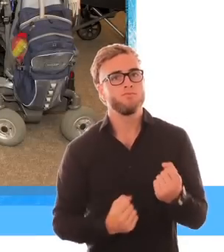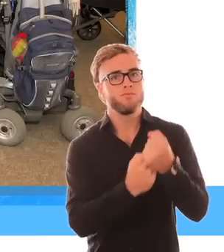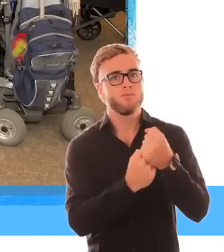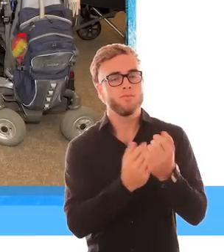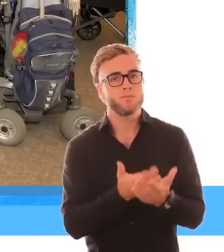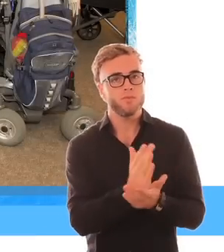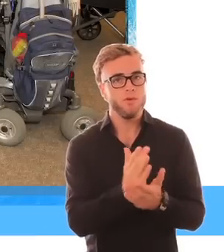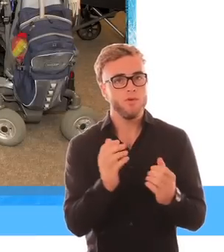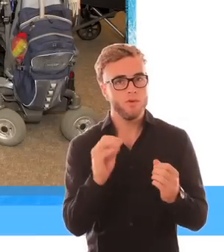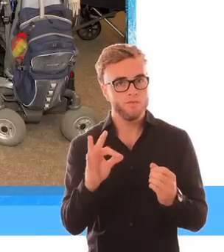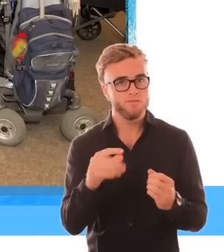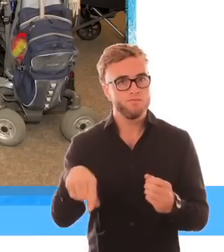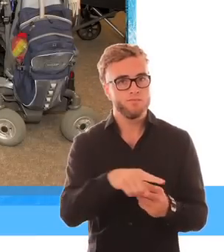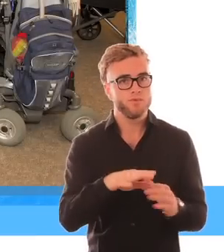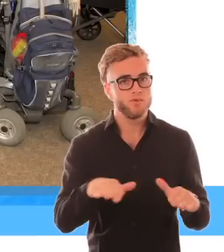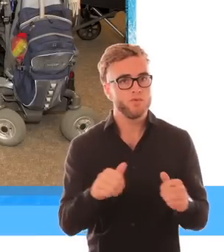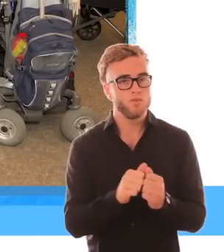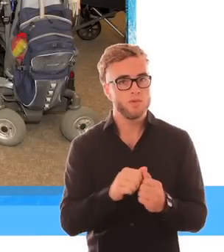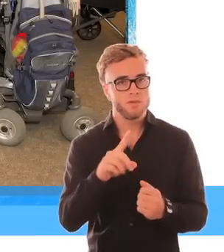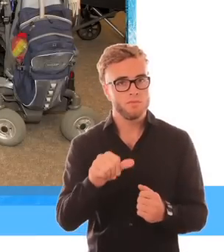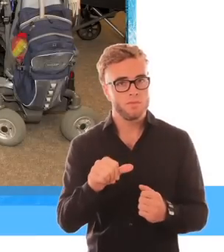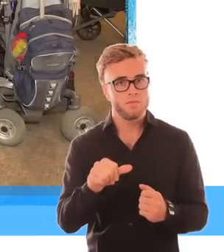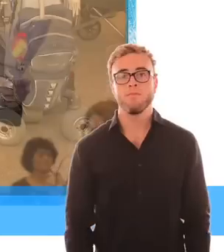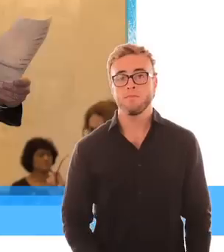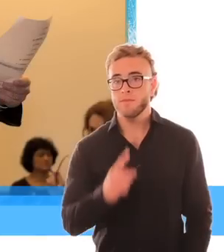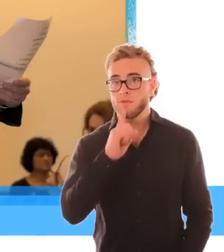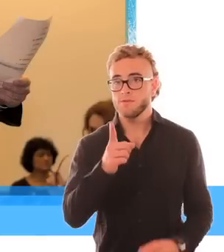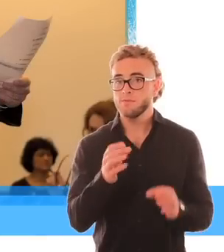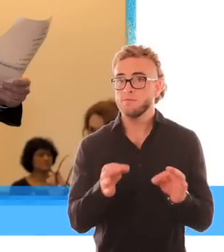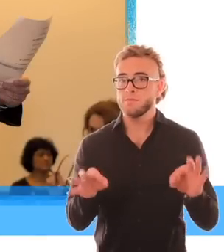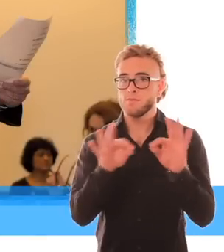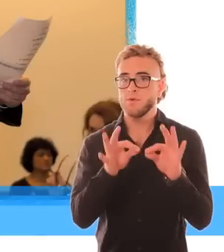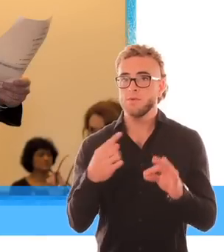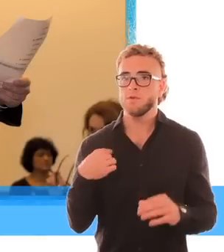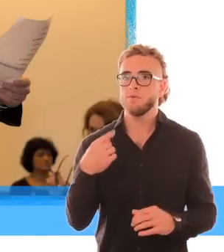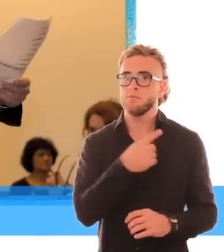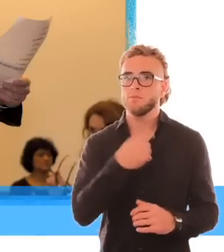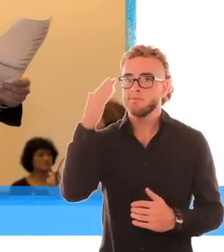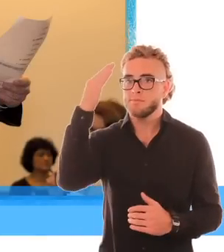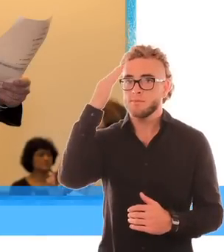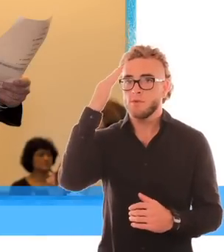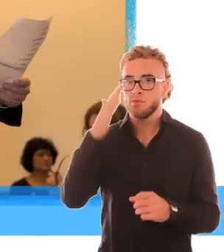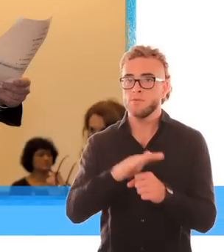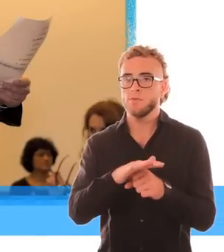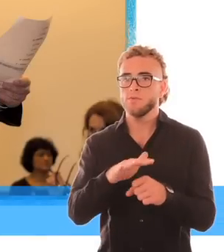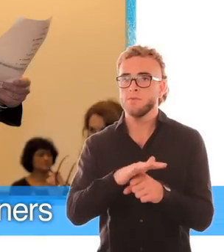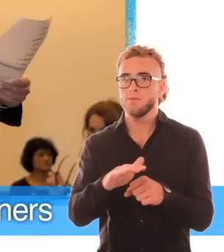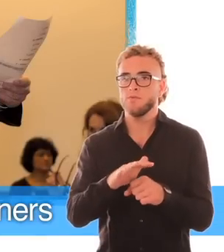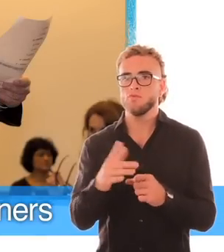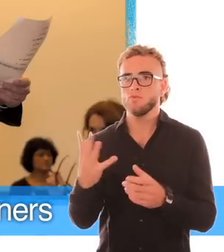participants with and without disabilities at the 2012 Global Partnership on Children with Disabilities. It is important that we